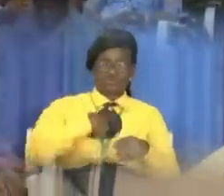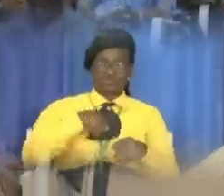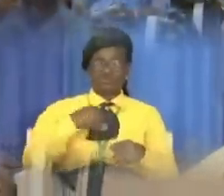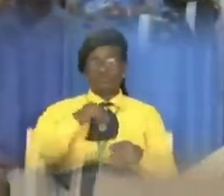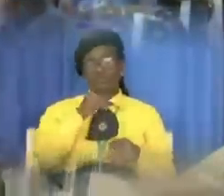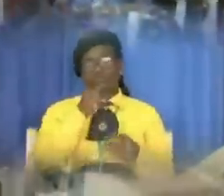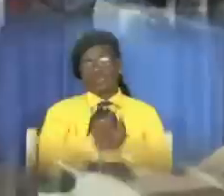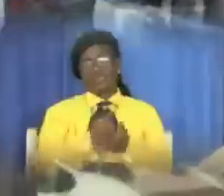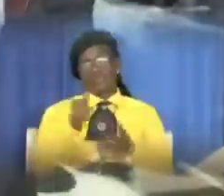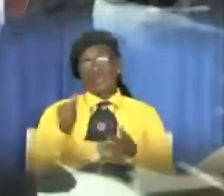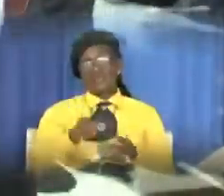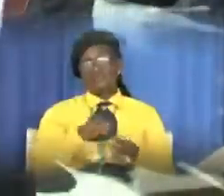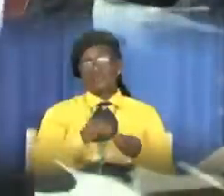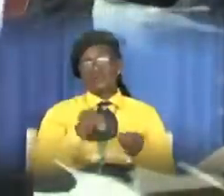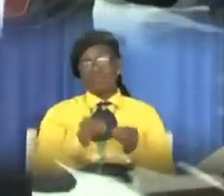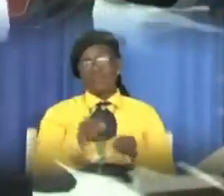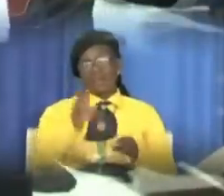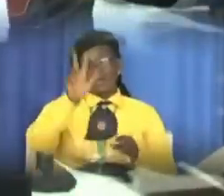And then